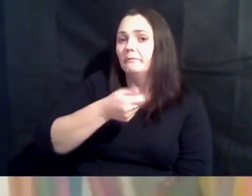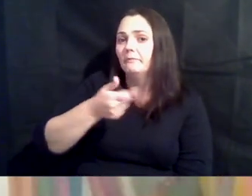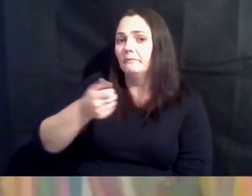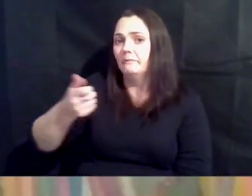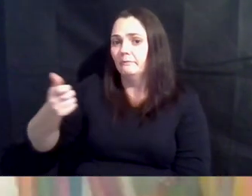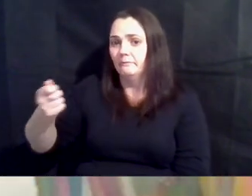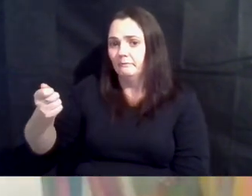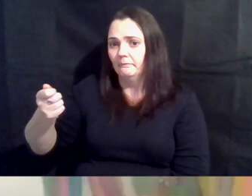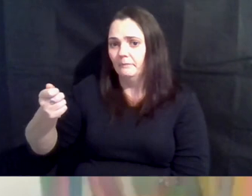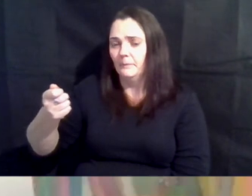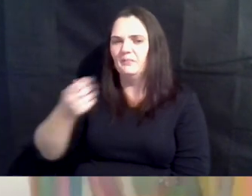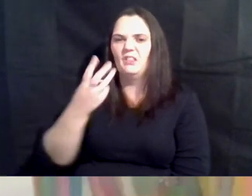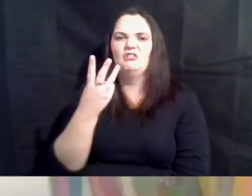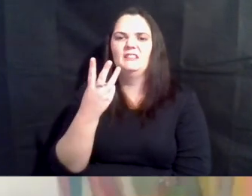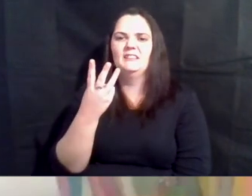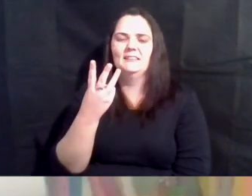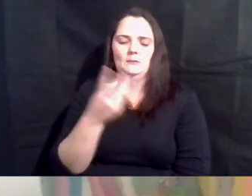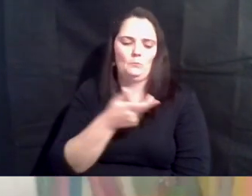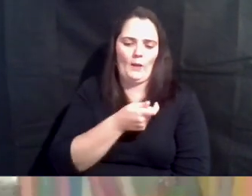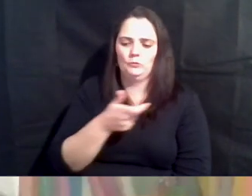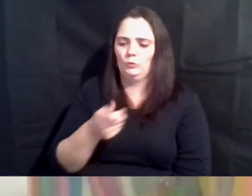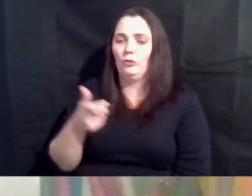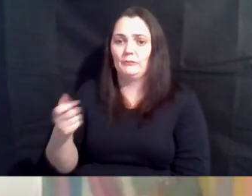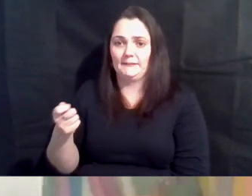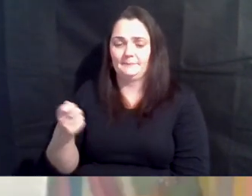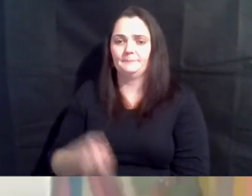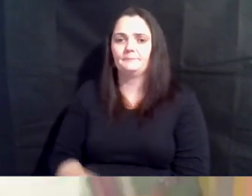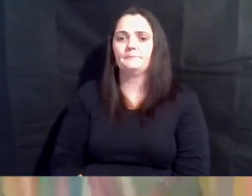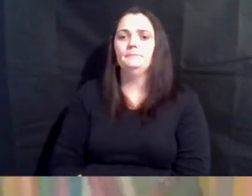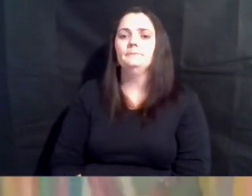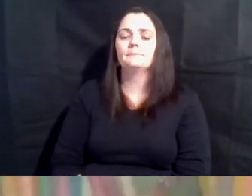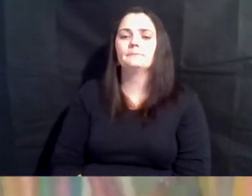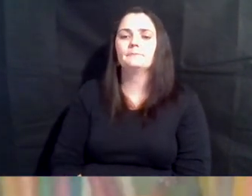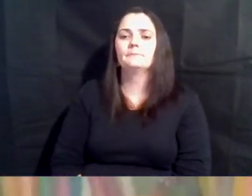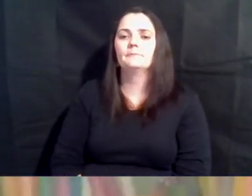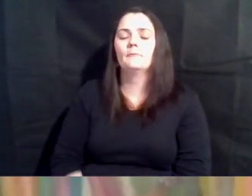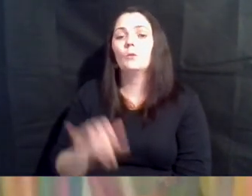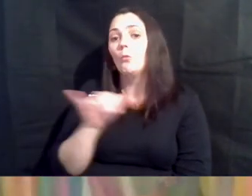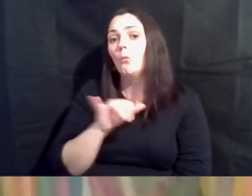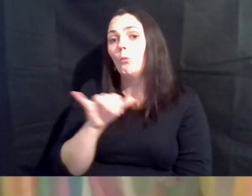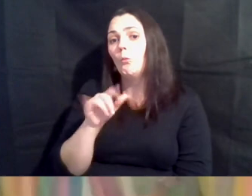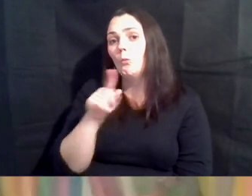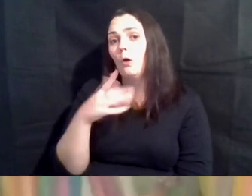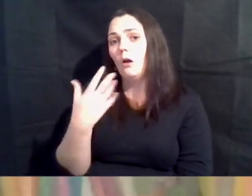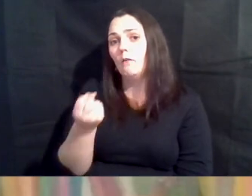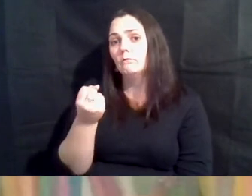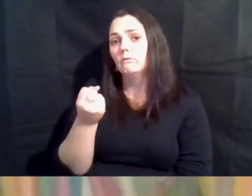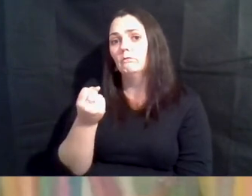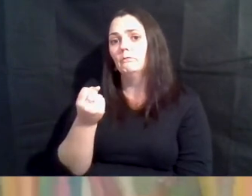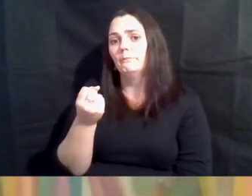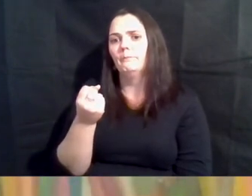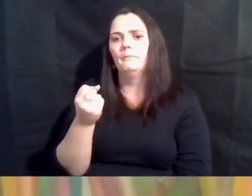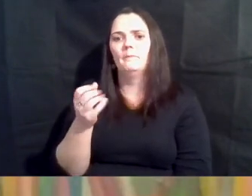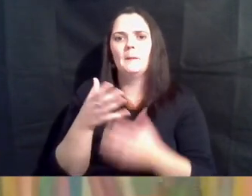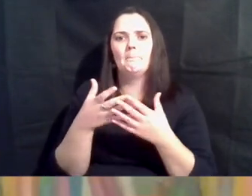normal stapler. So just do like 3 staples, one on the end and then one in the center. Or if you have access to kind of